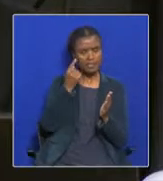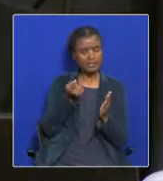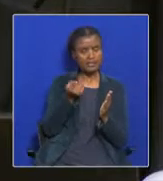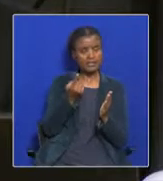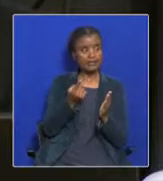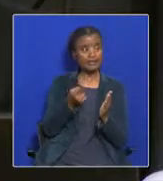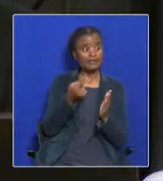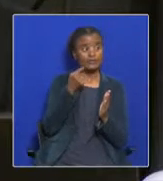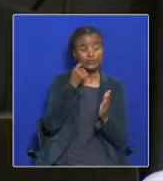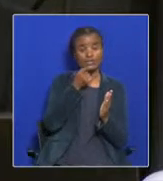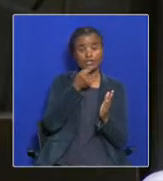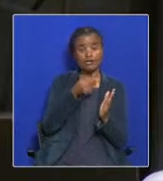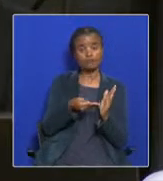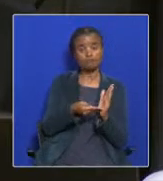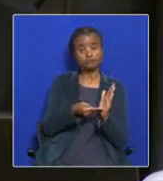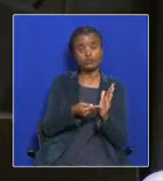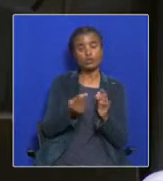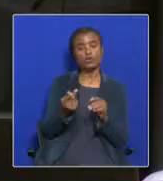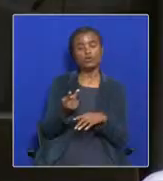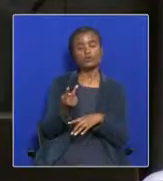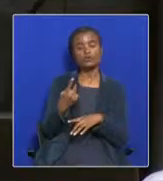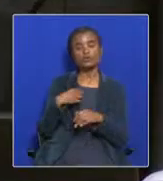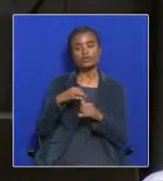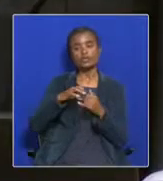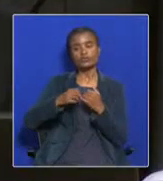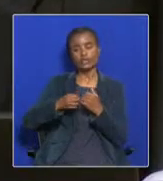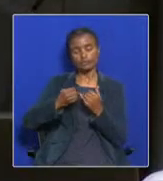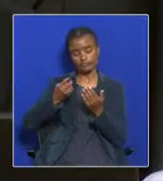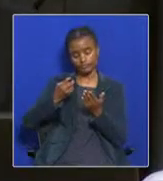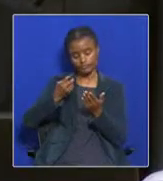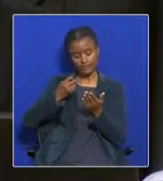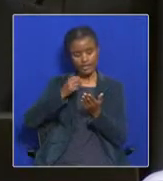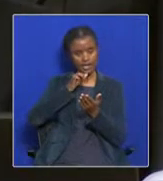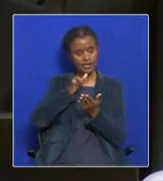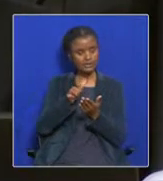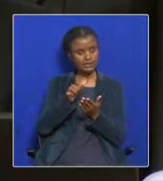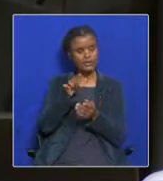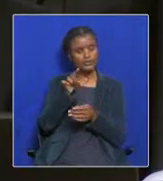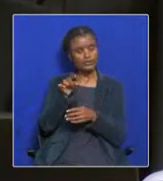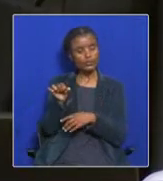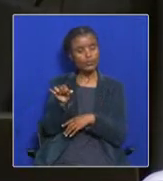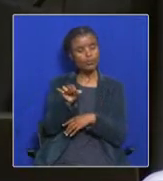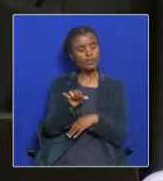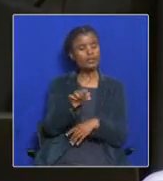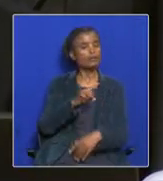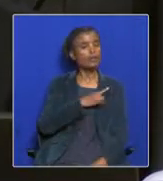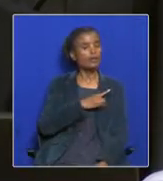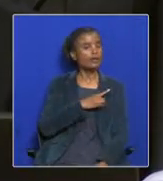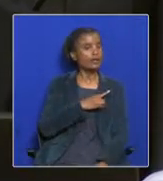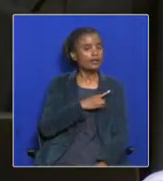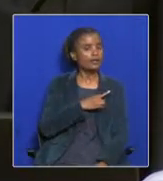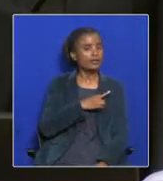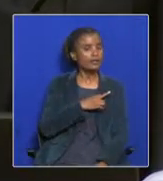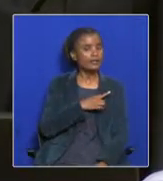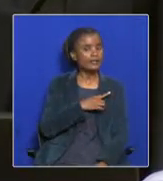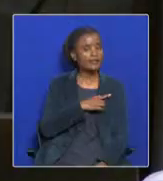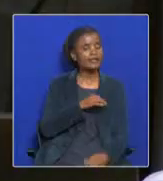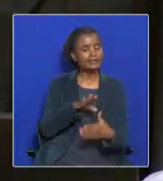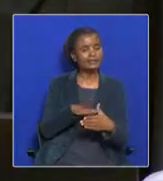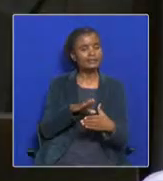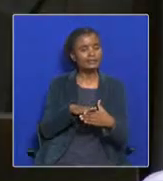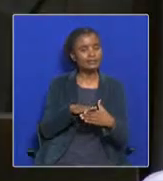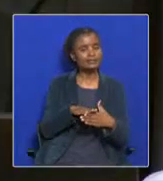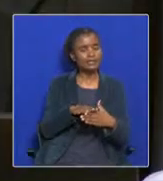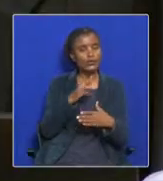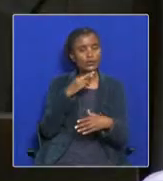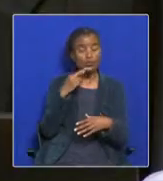I try and find an answer to the why would he go back. This doesn't make sense. What could be the real reason that he went